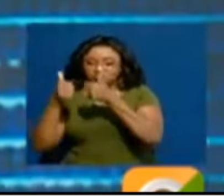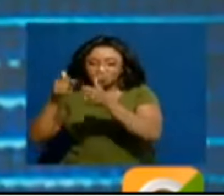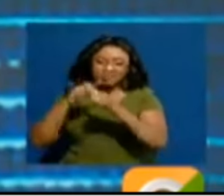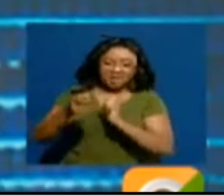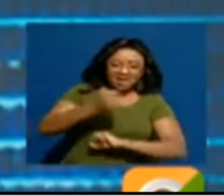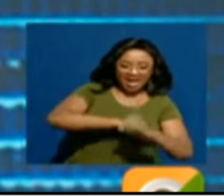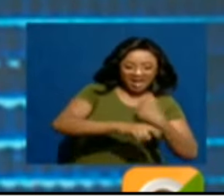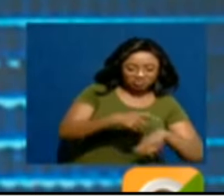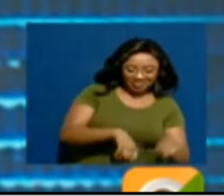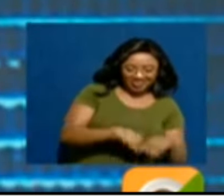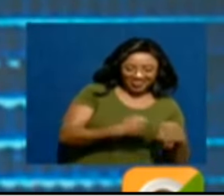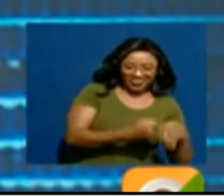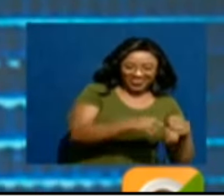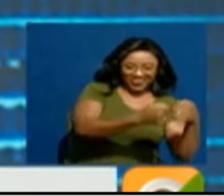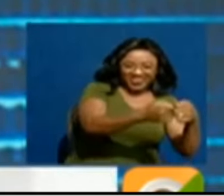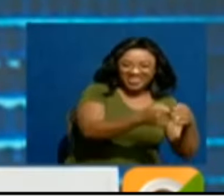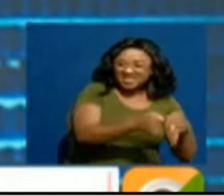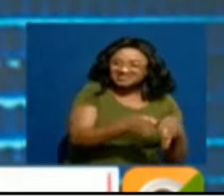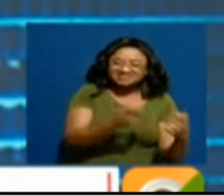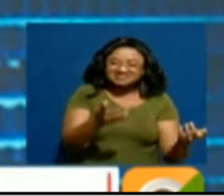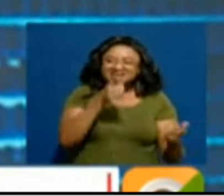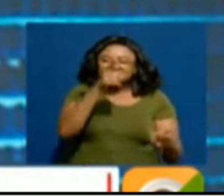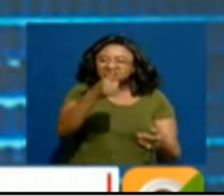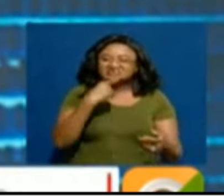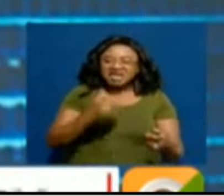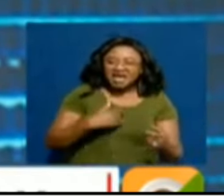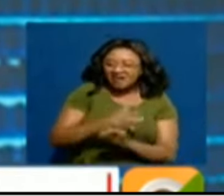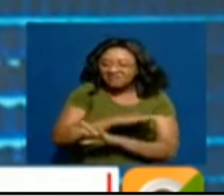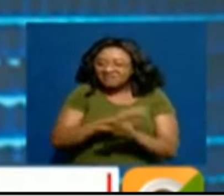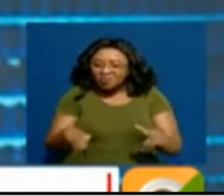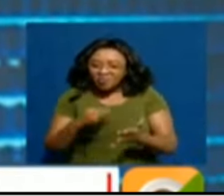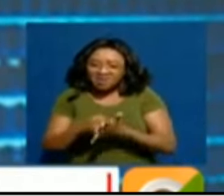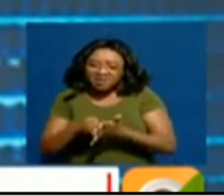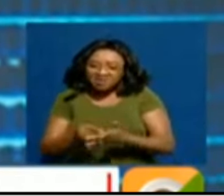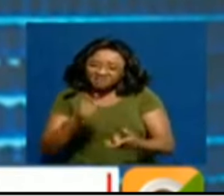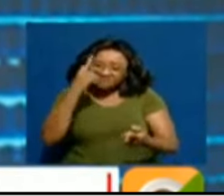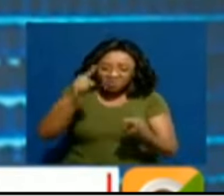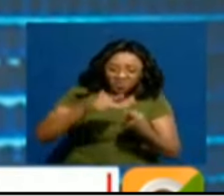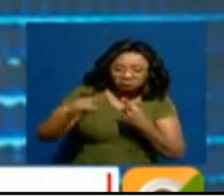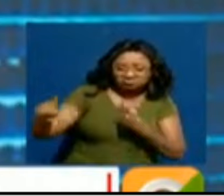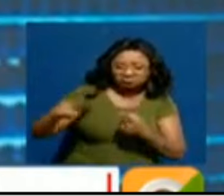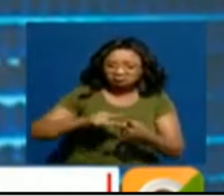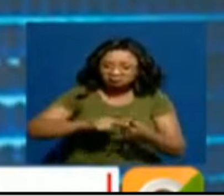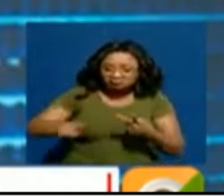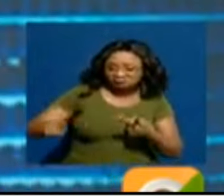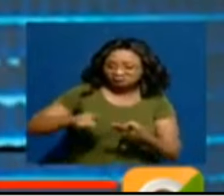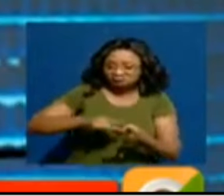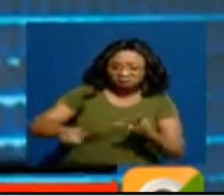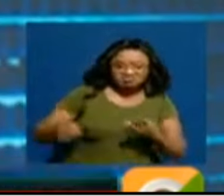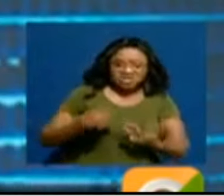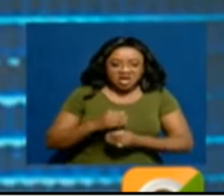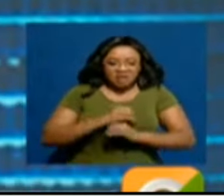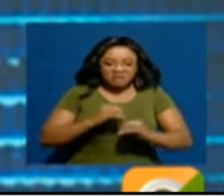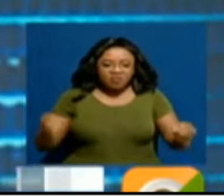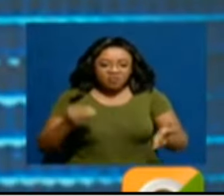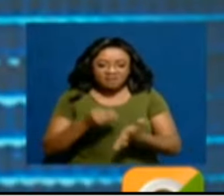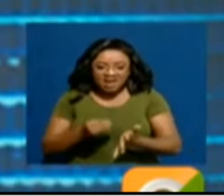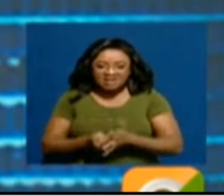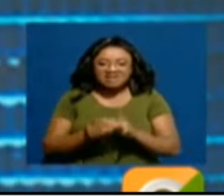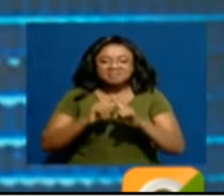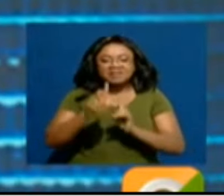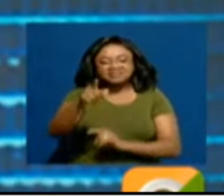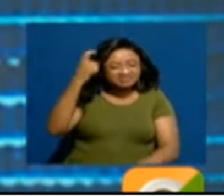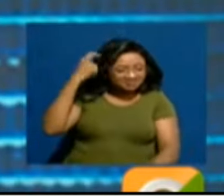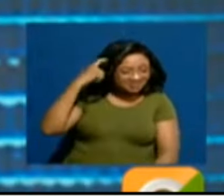say we don't have money to pay for this, we don't have money to do this. Then the taxes that you keep